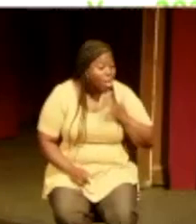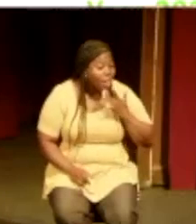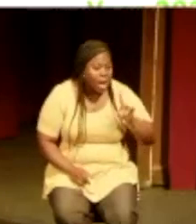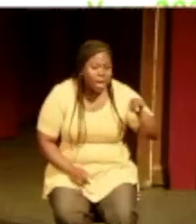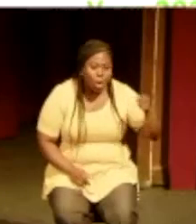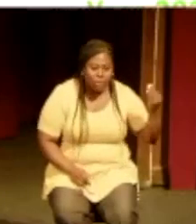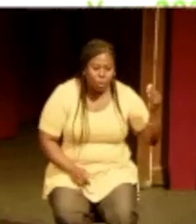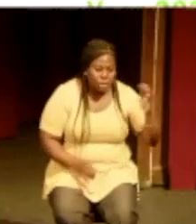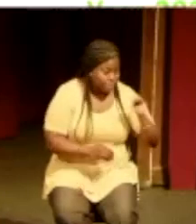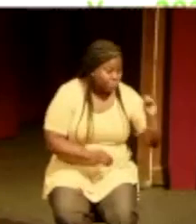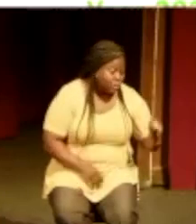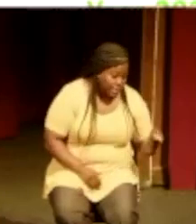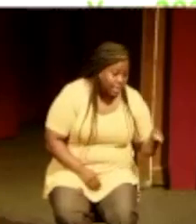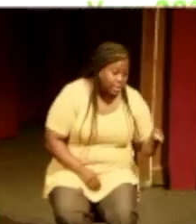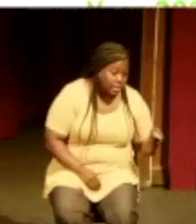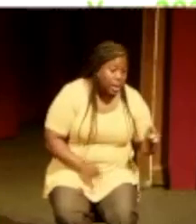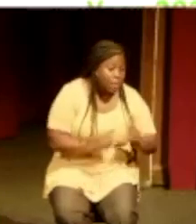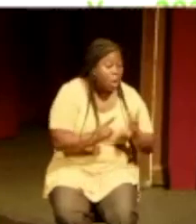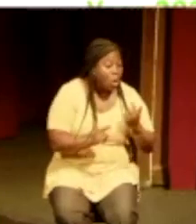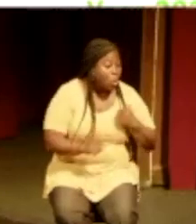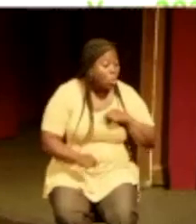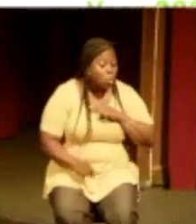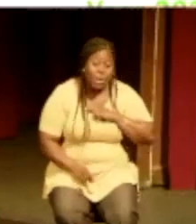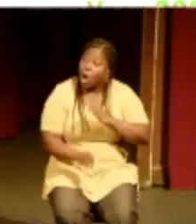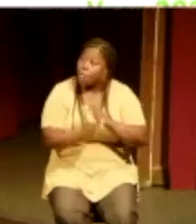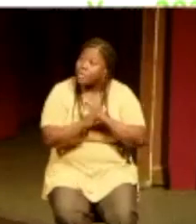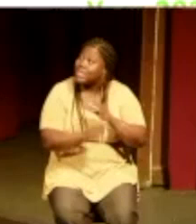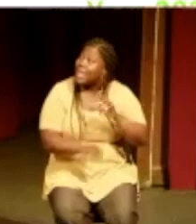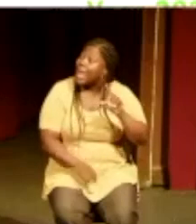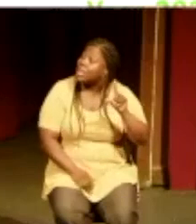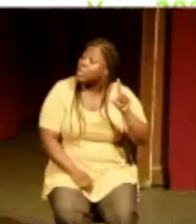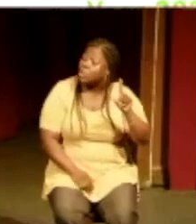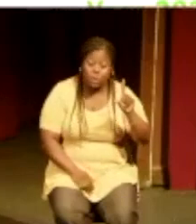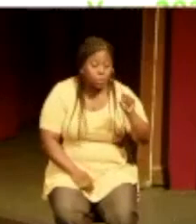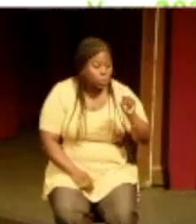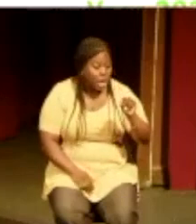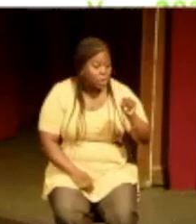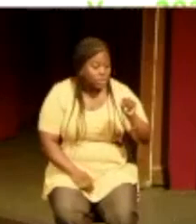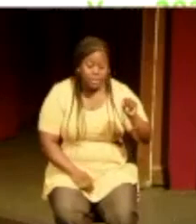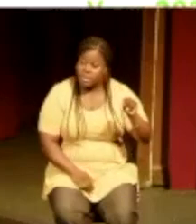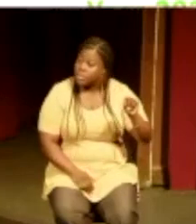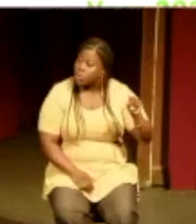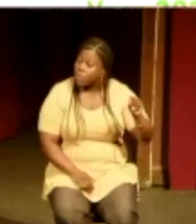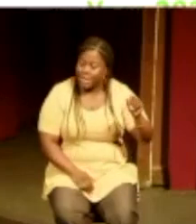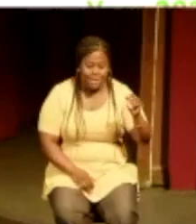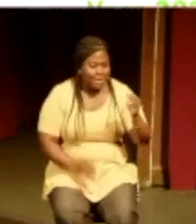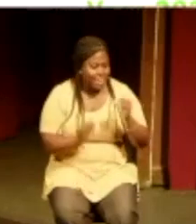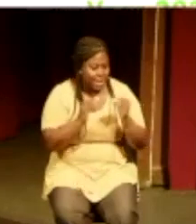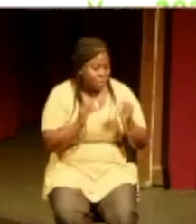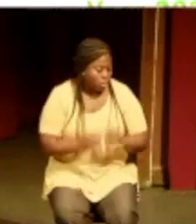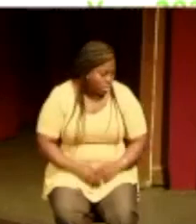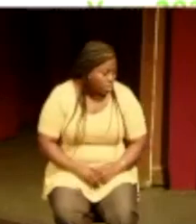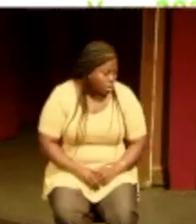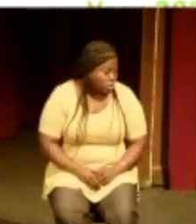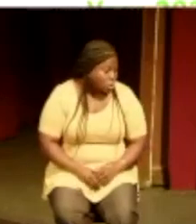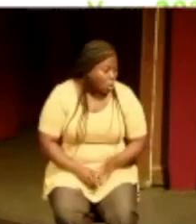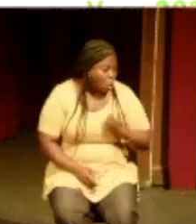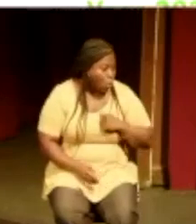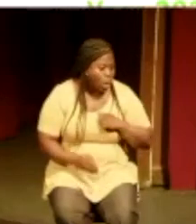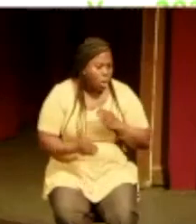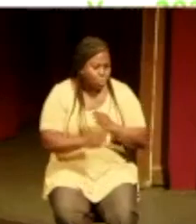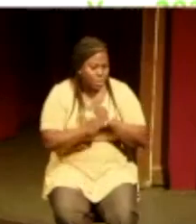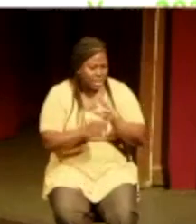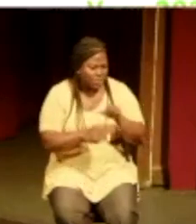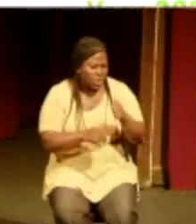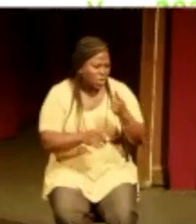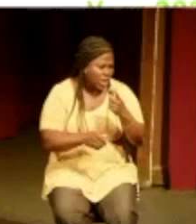we are all protected at the 2020 levels. So that's the good news, protected for another year or two. And we've